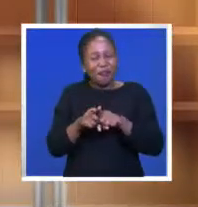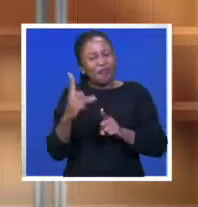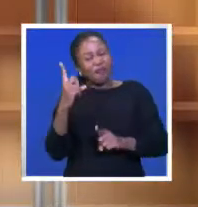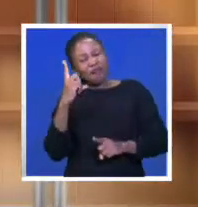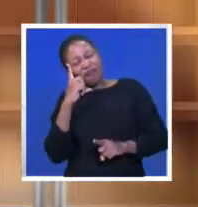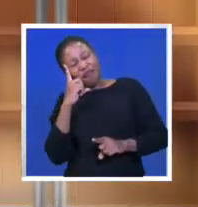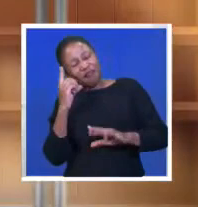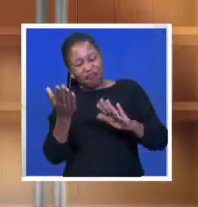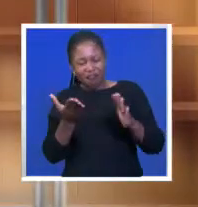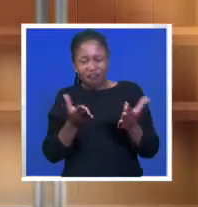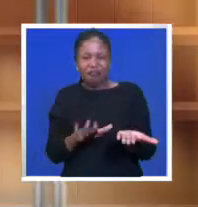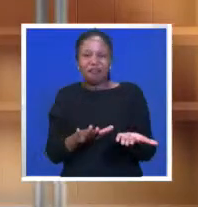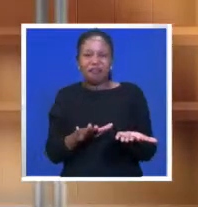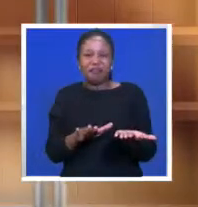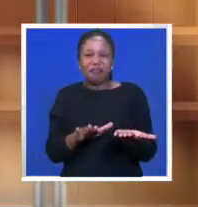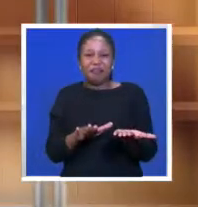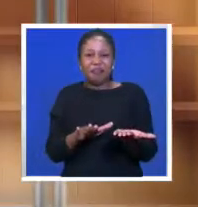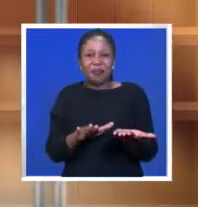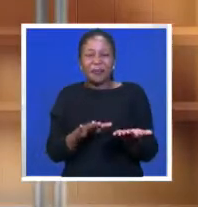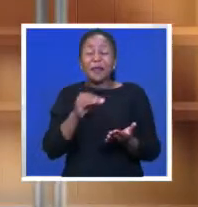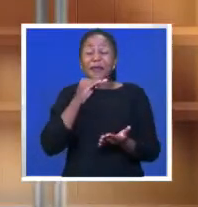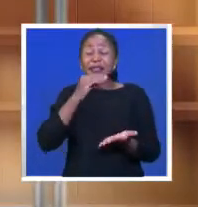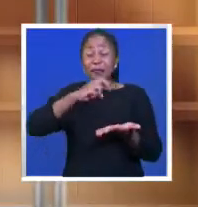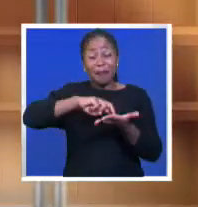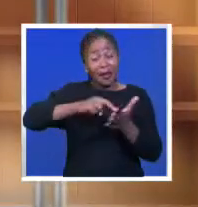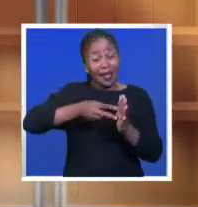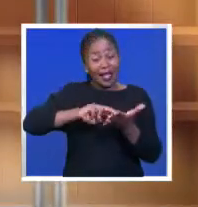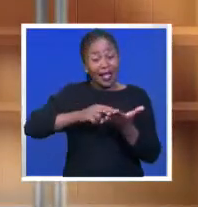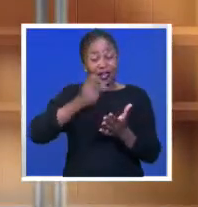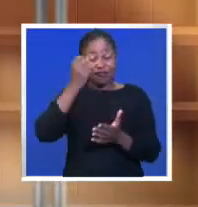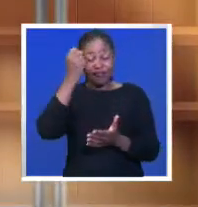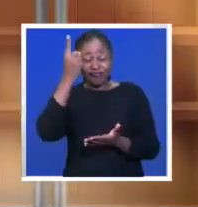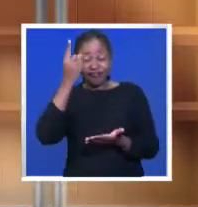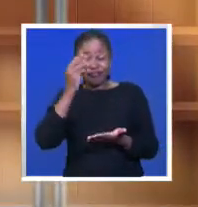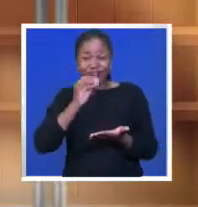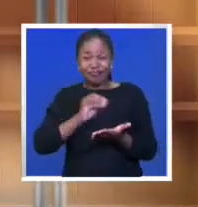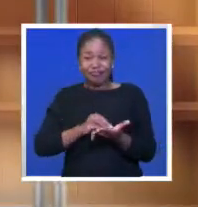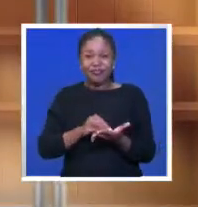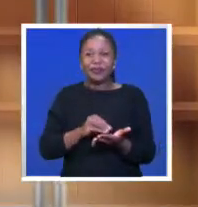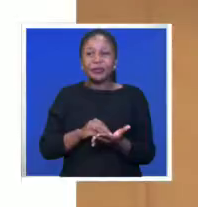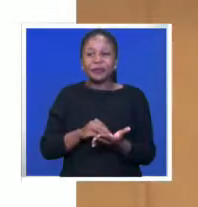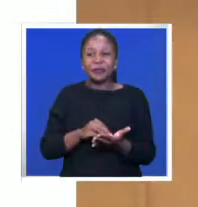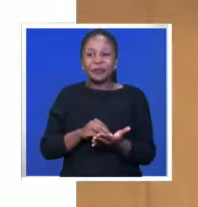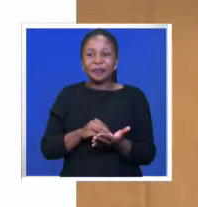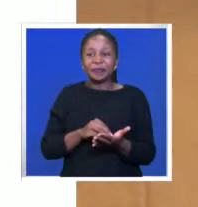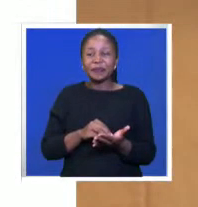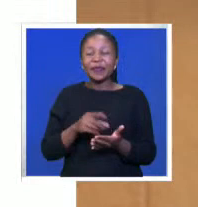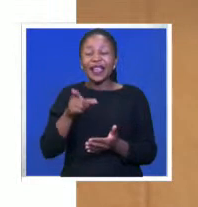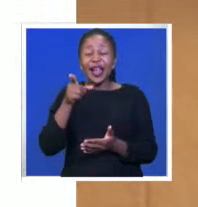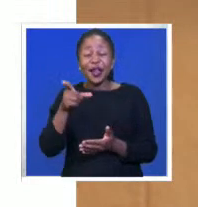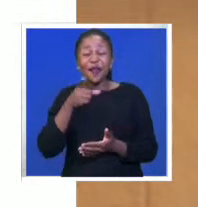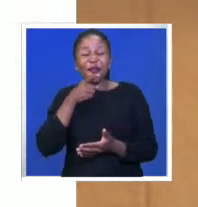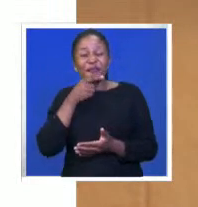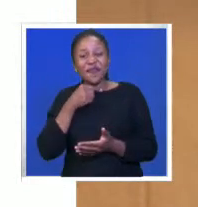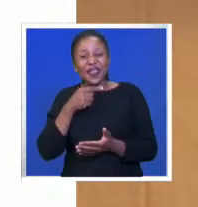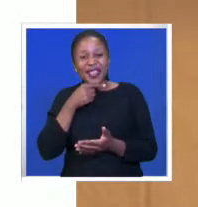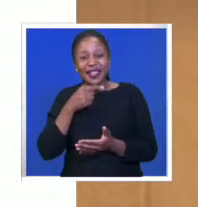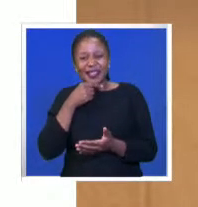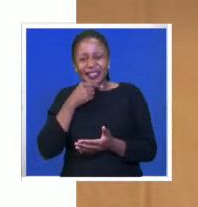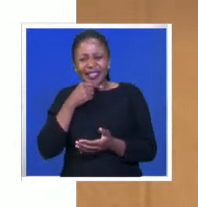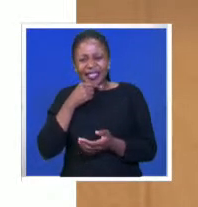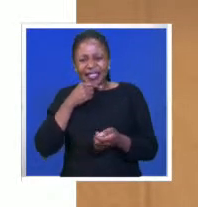you are dead. So this is his plan. Now let's move on. It says, he bent over the appalling